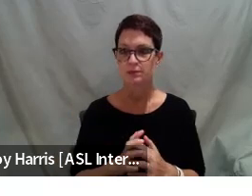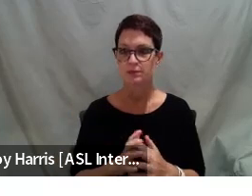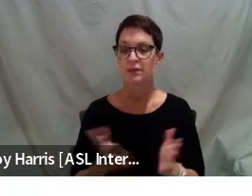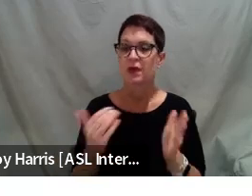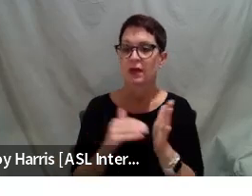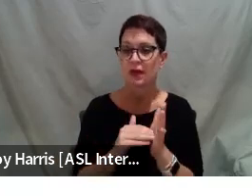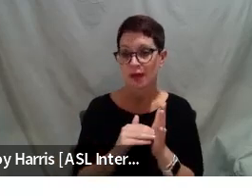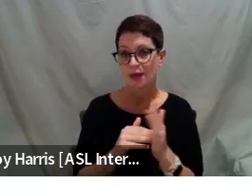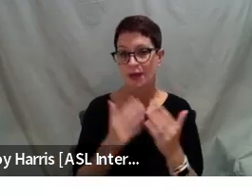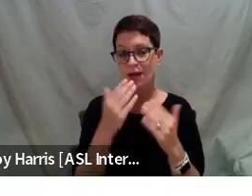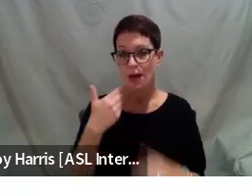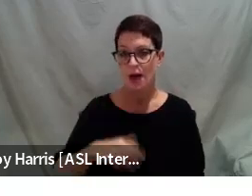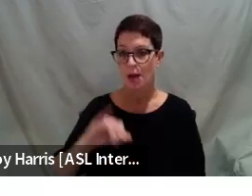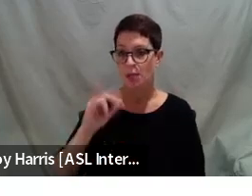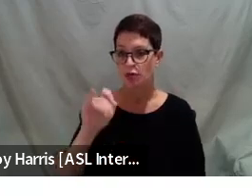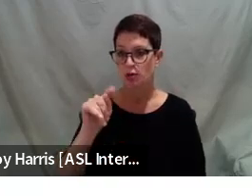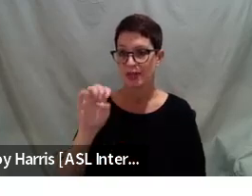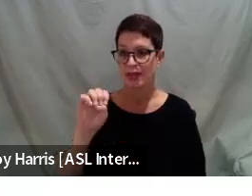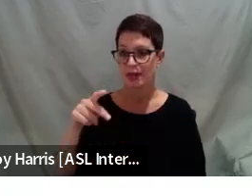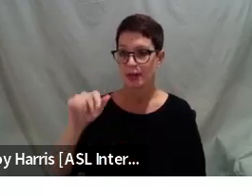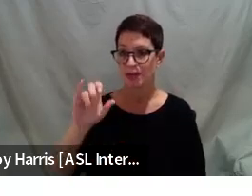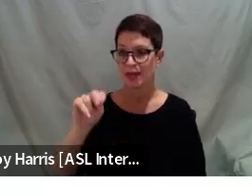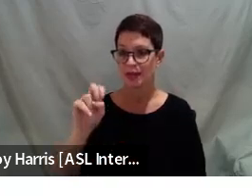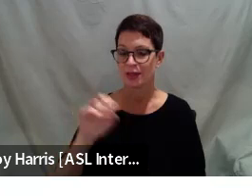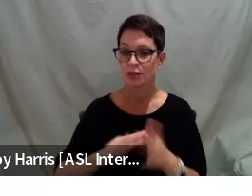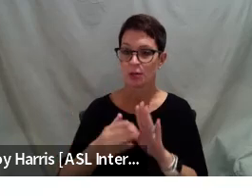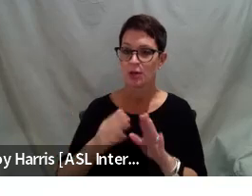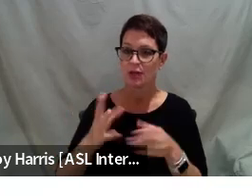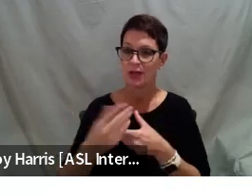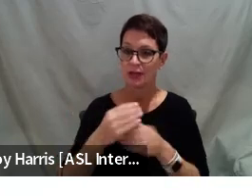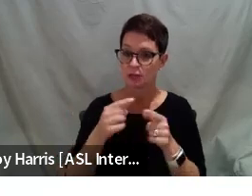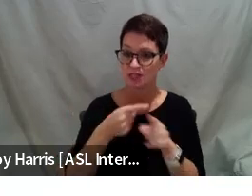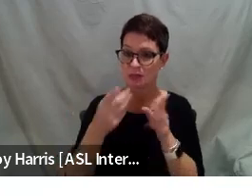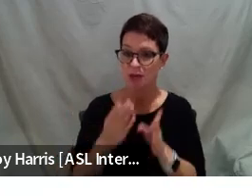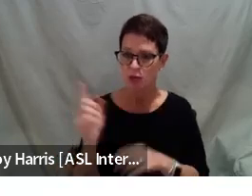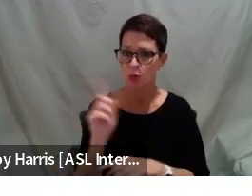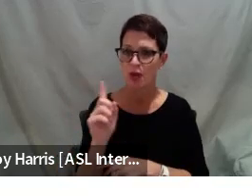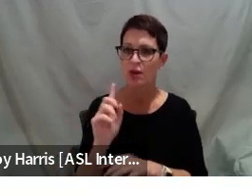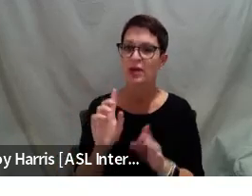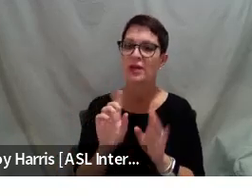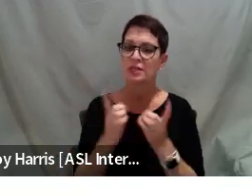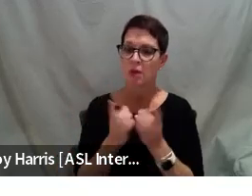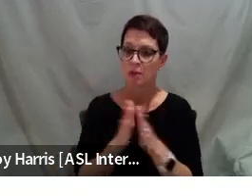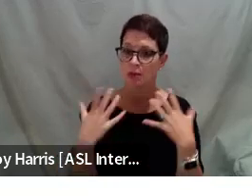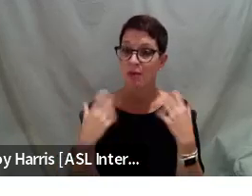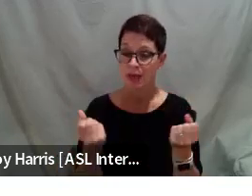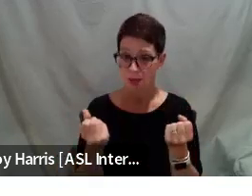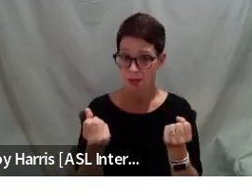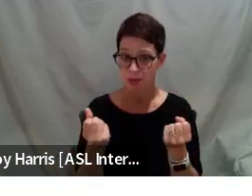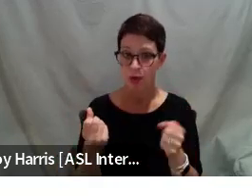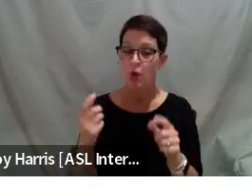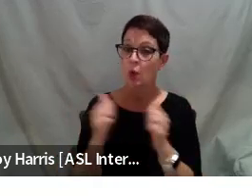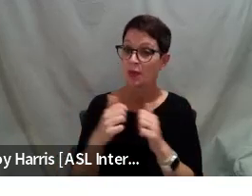Again, everyone, my name is Juliette Palin. I'm a community engagement specialist from the Department of Public Health. Along with